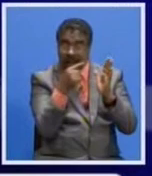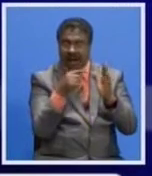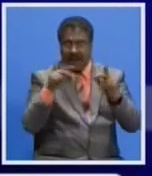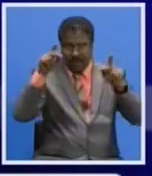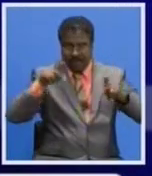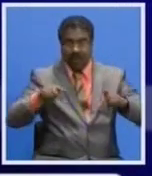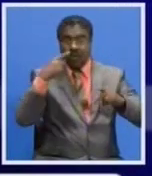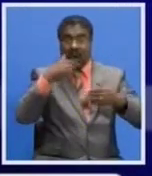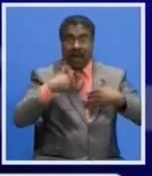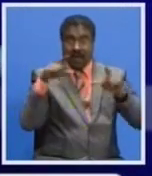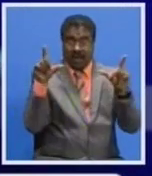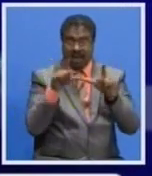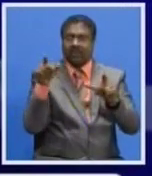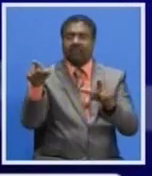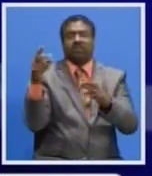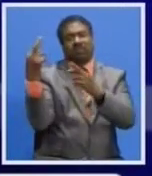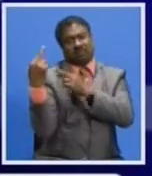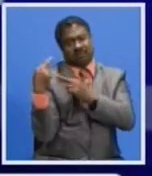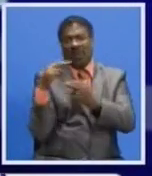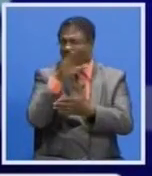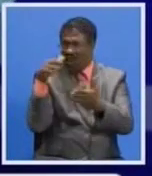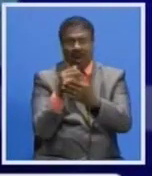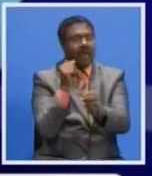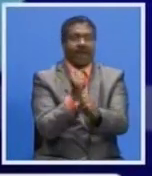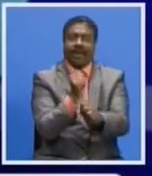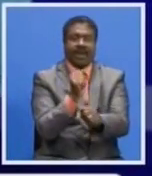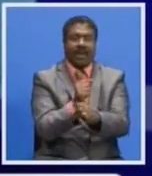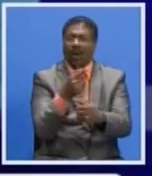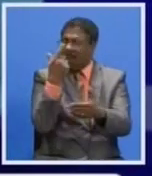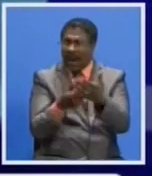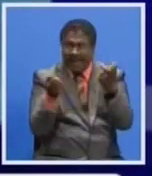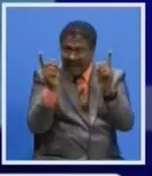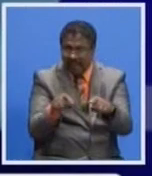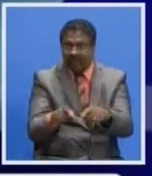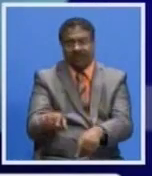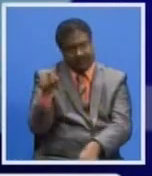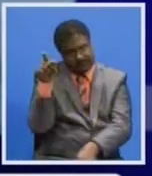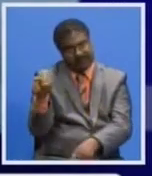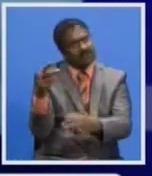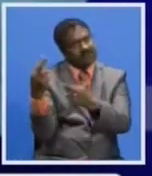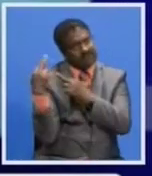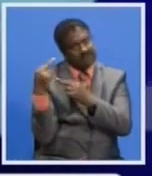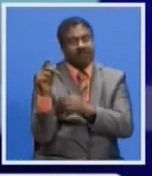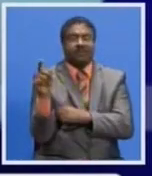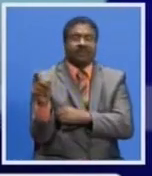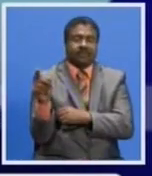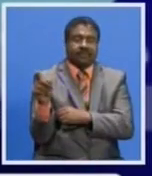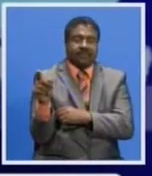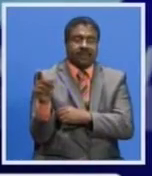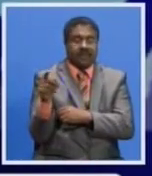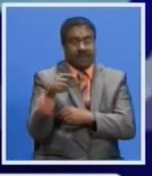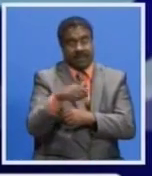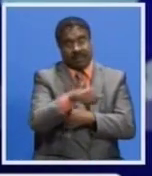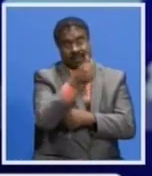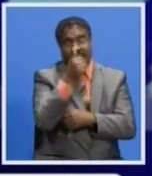holder is responsible for all activities and any eventuality on the site will solely be on the mining company. Mr. Musukwa